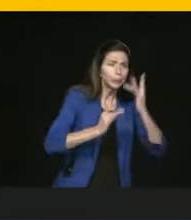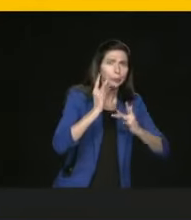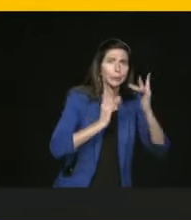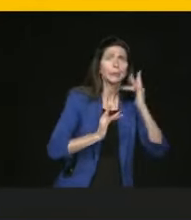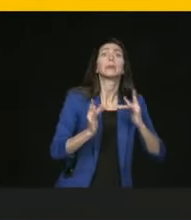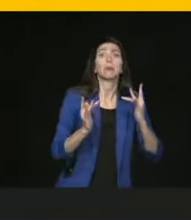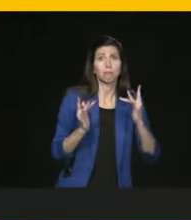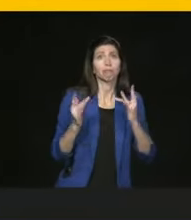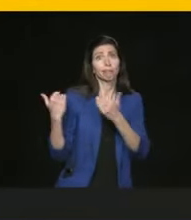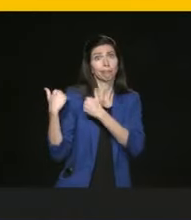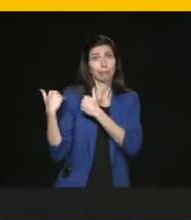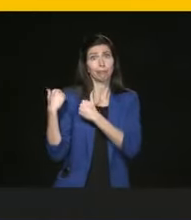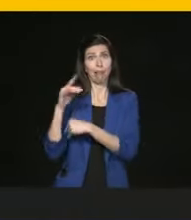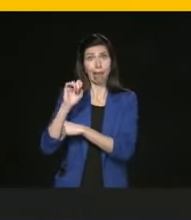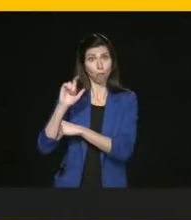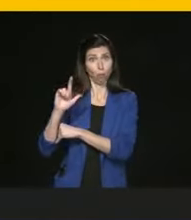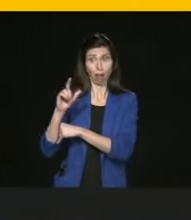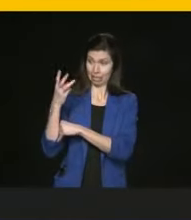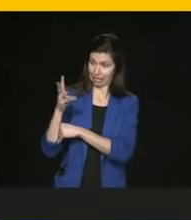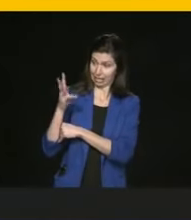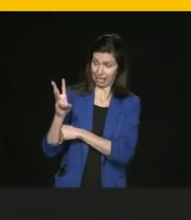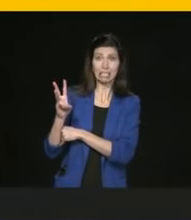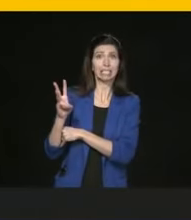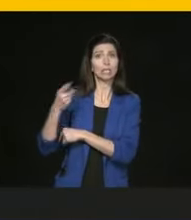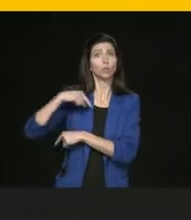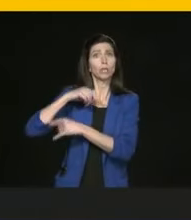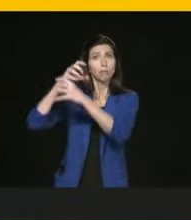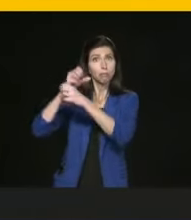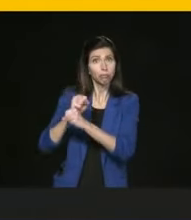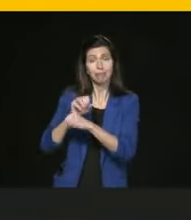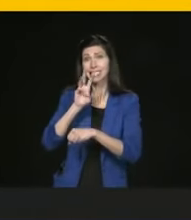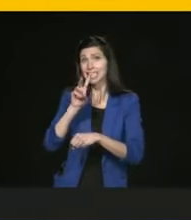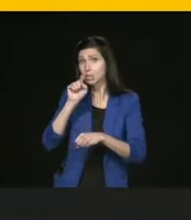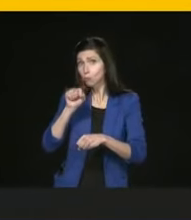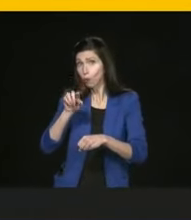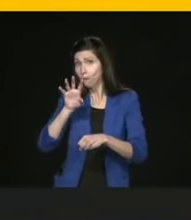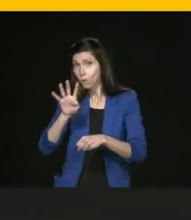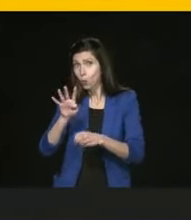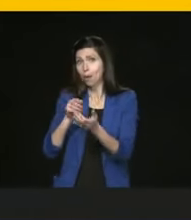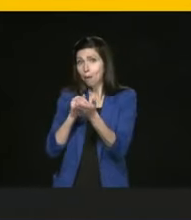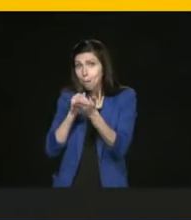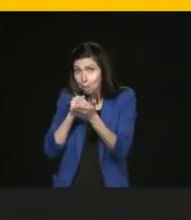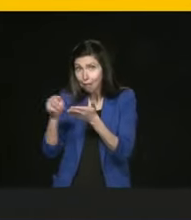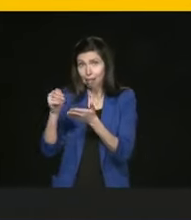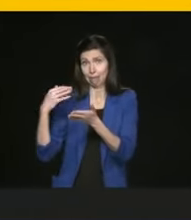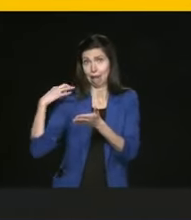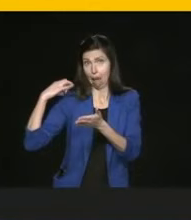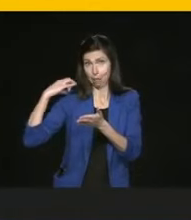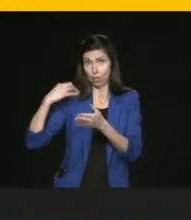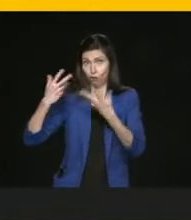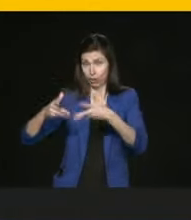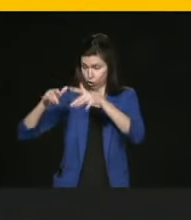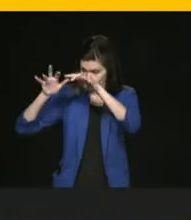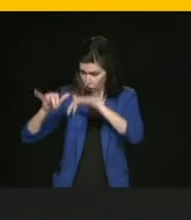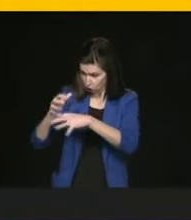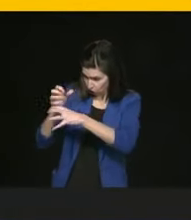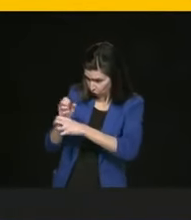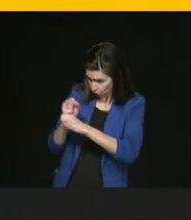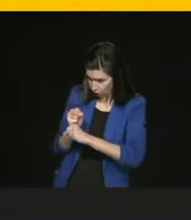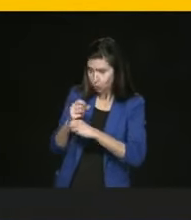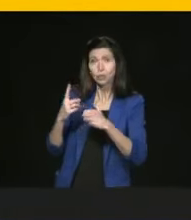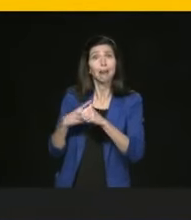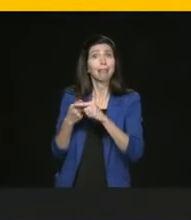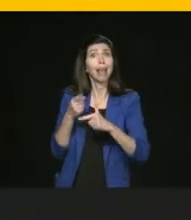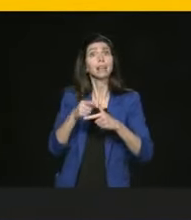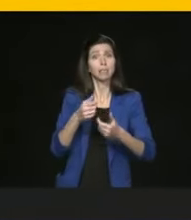6.4 applications had been filed for a total of 7.9 million